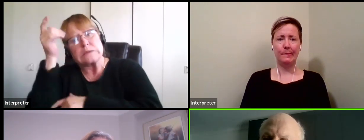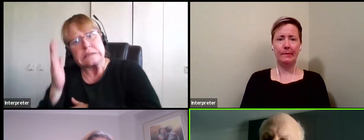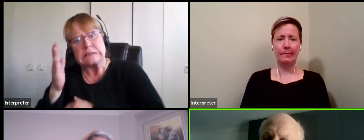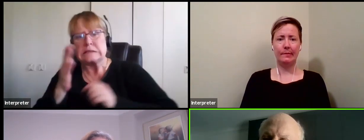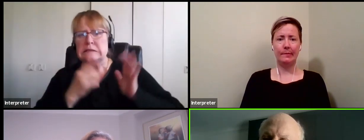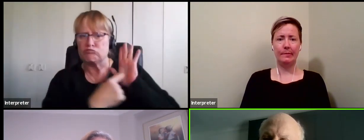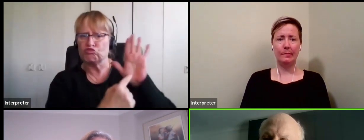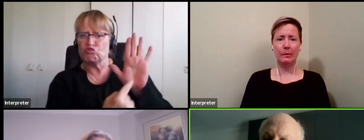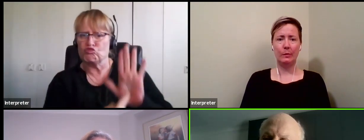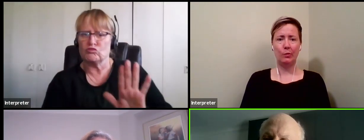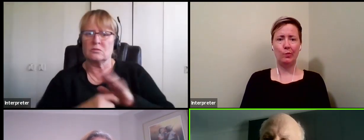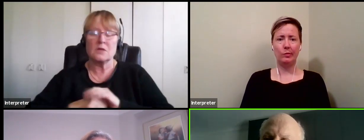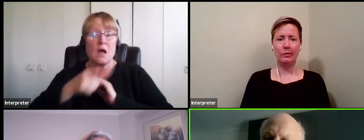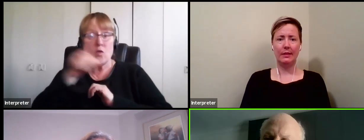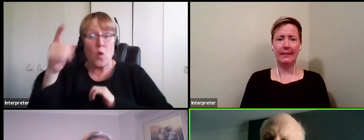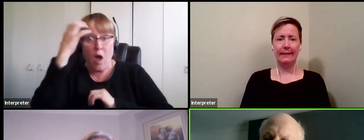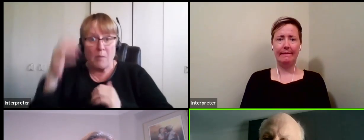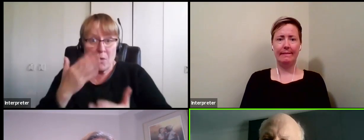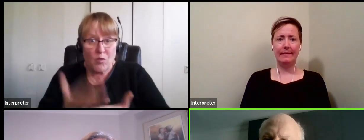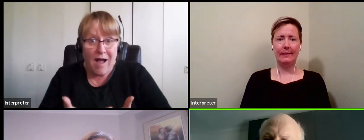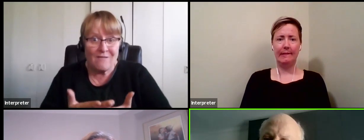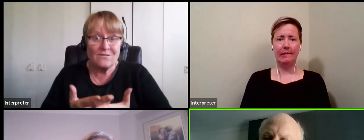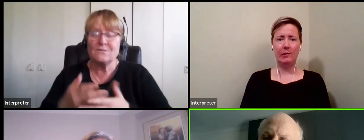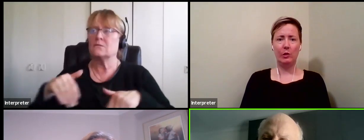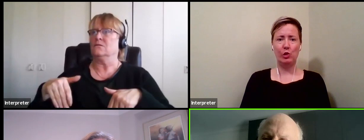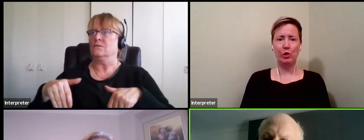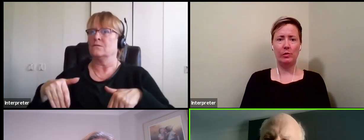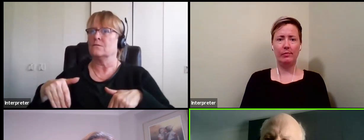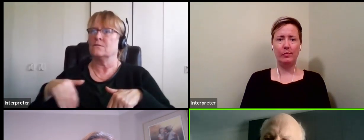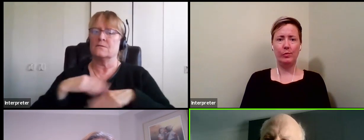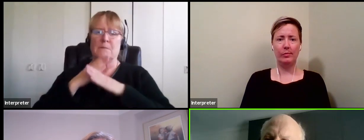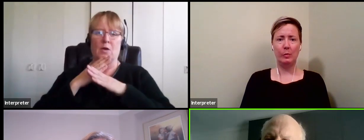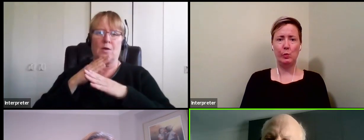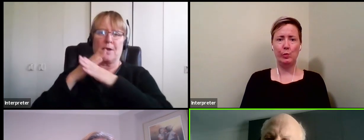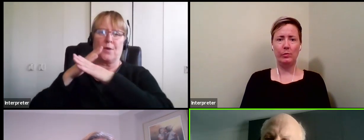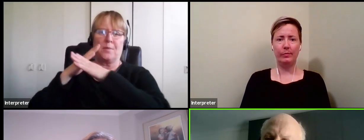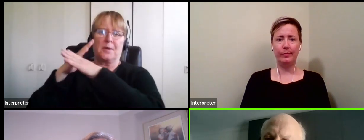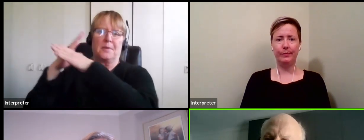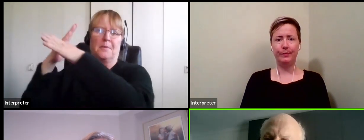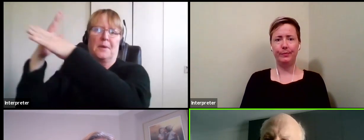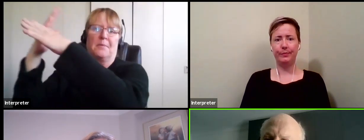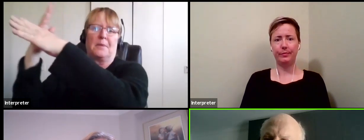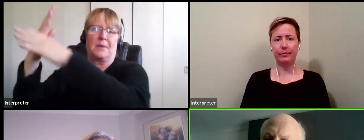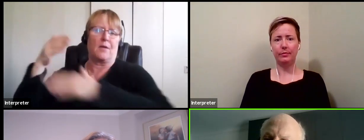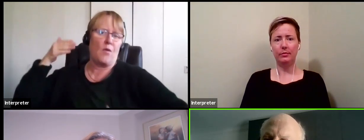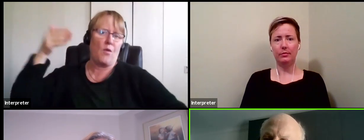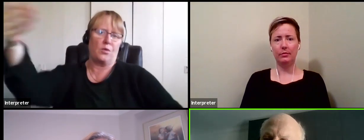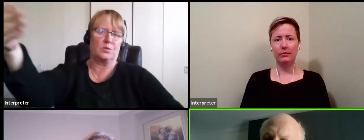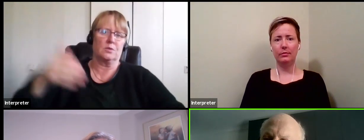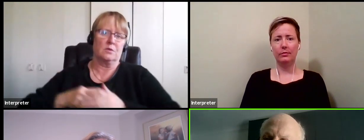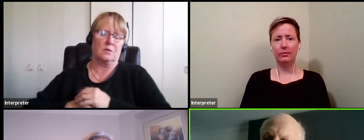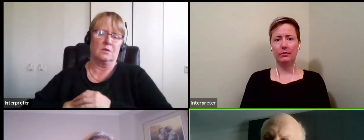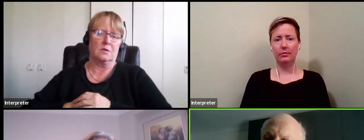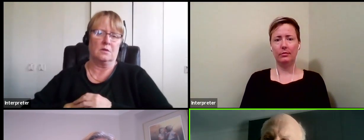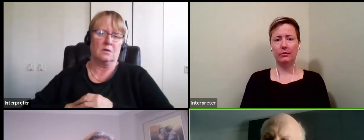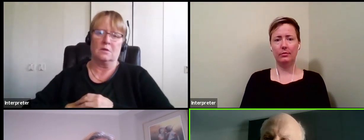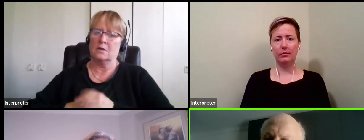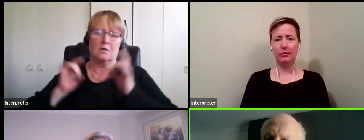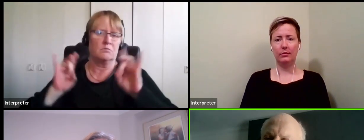And if they get to hospital, they're going to face more barriers to getting healthcare service. And God forbid, if we need to get to